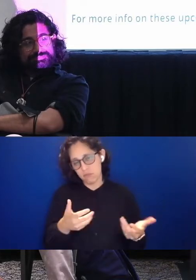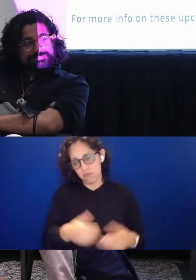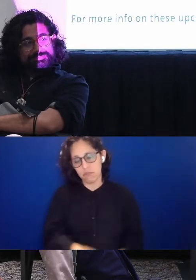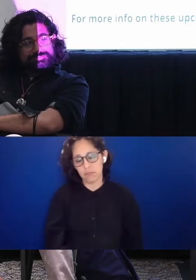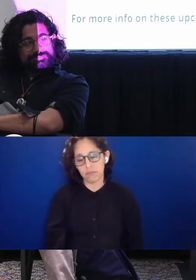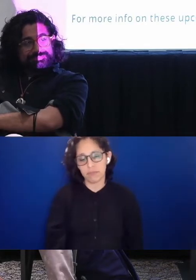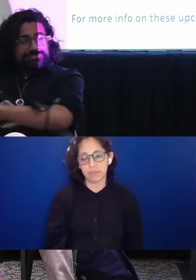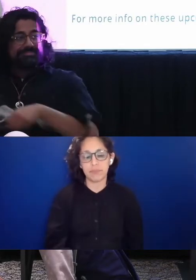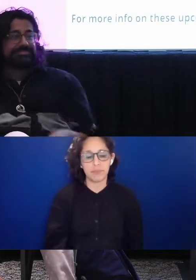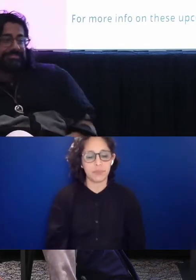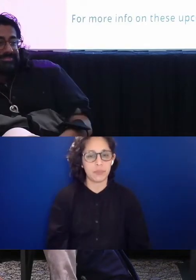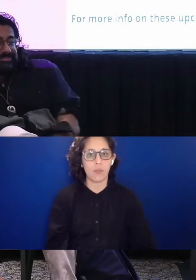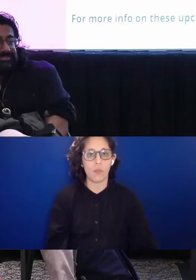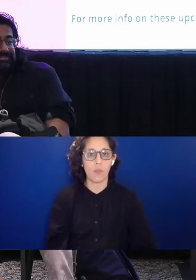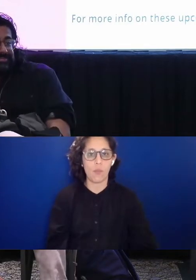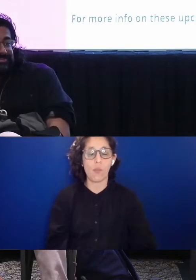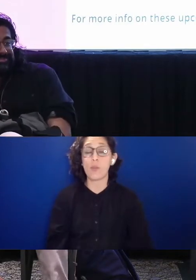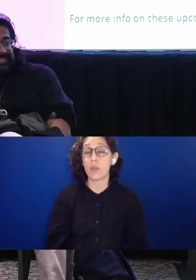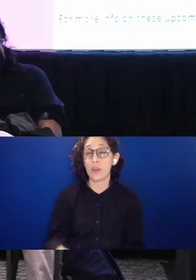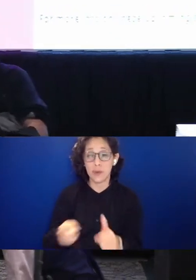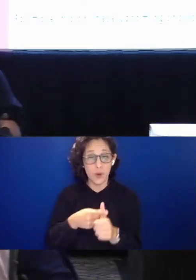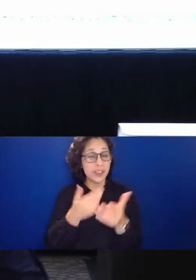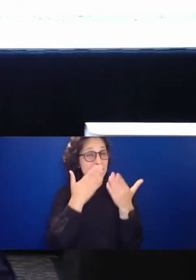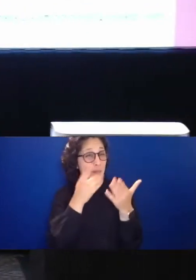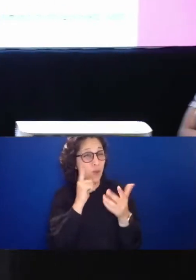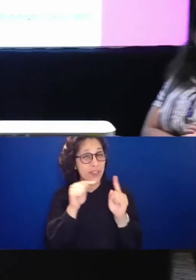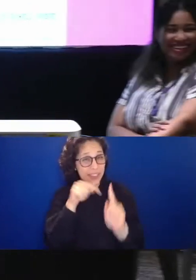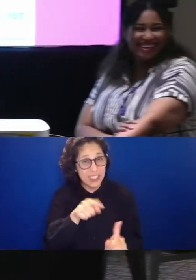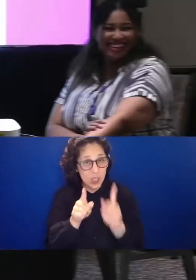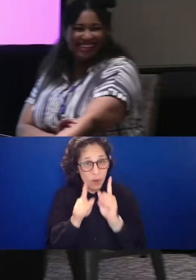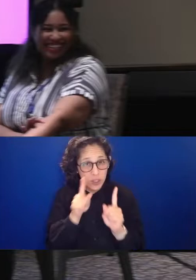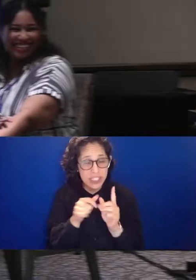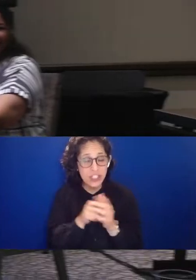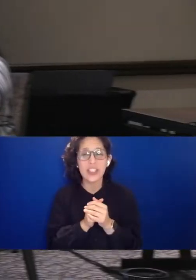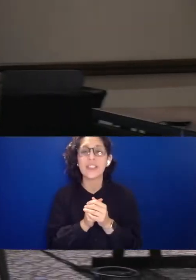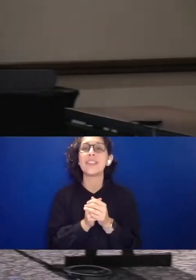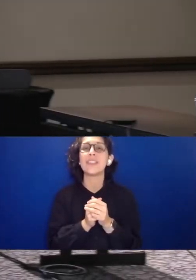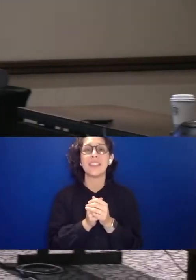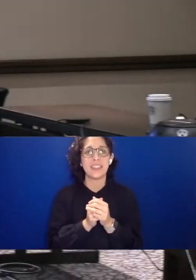Well, first of all, thanks so much for this conversation. It's been so joyfully rigorous.